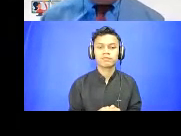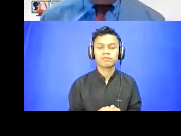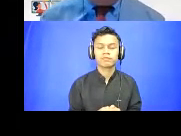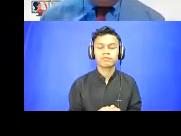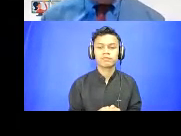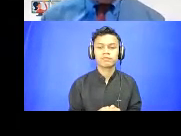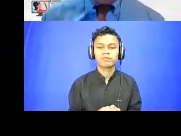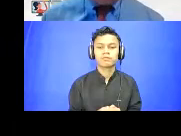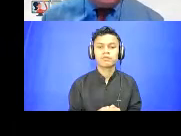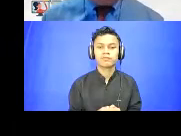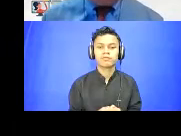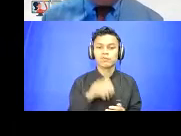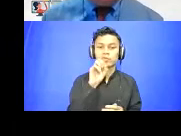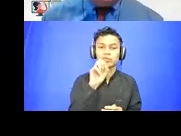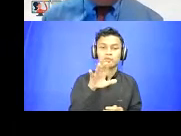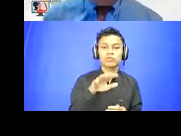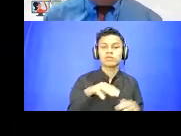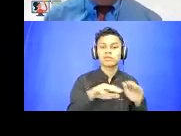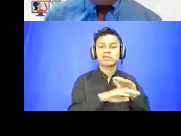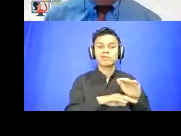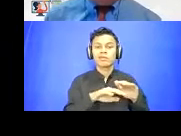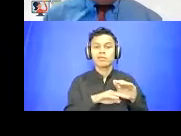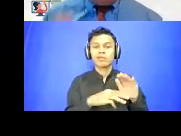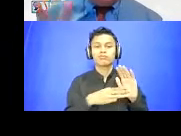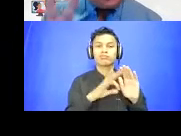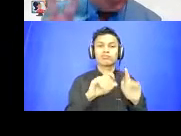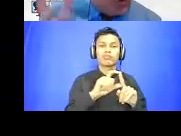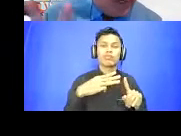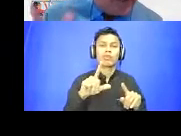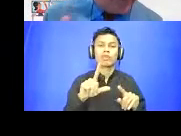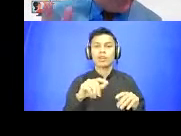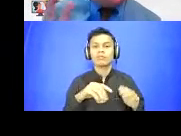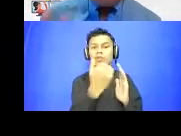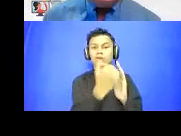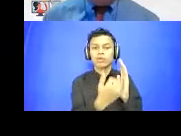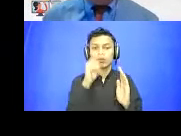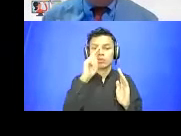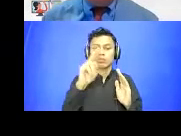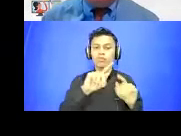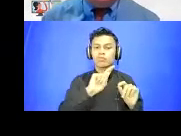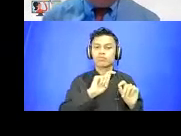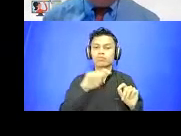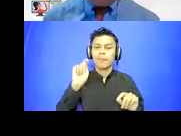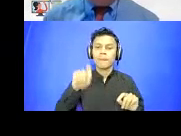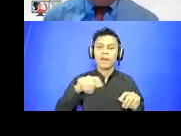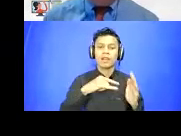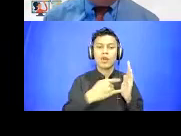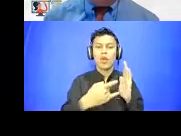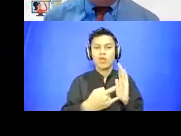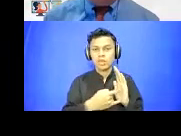was also appointed the chair of this task force, and it took us 2 years to develop these